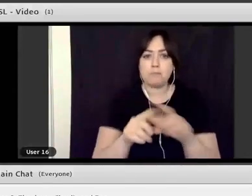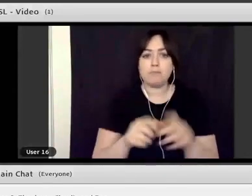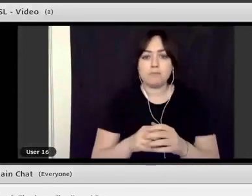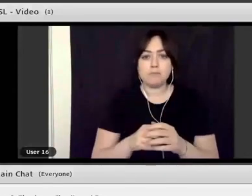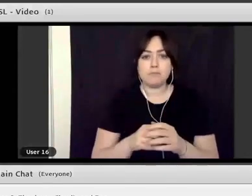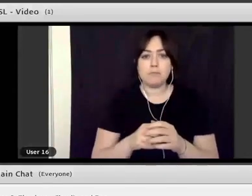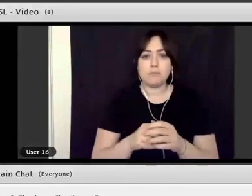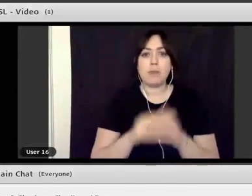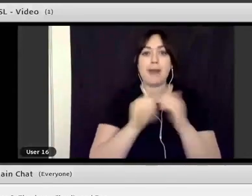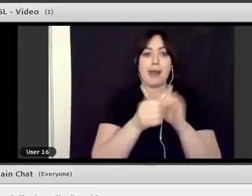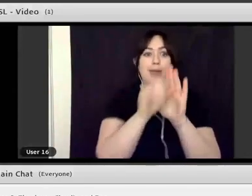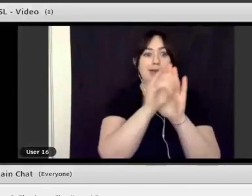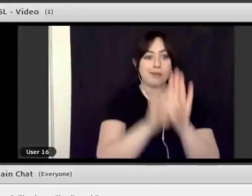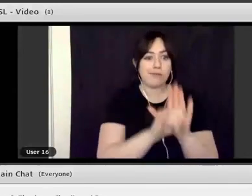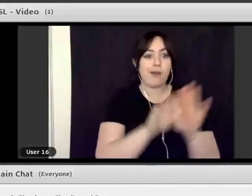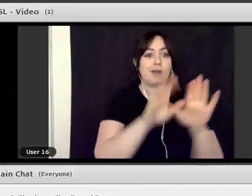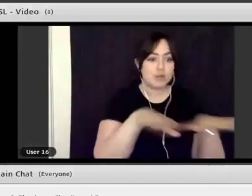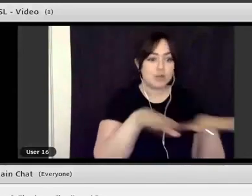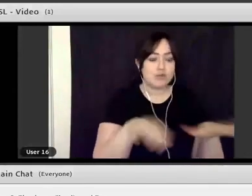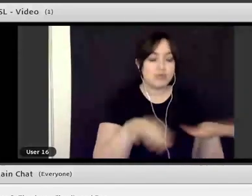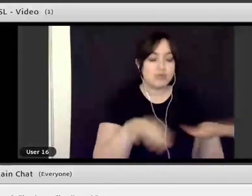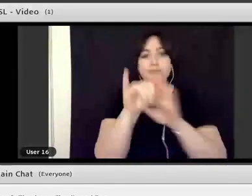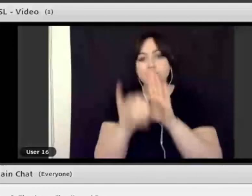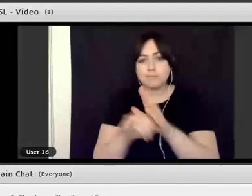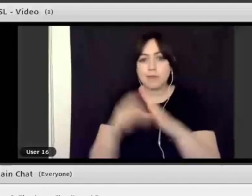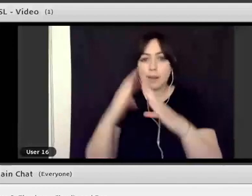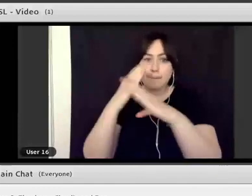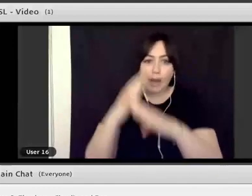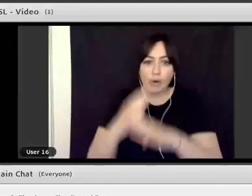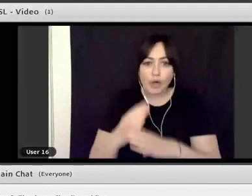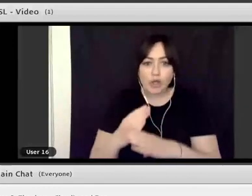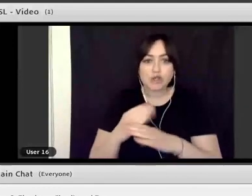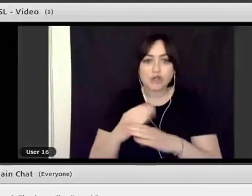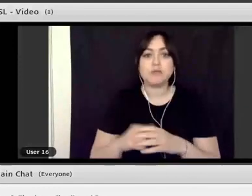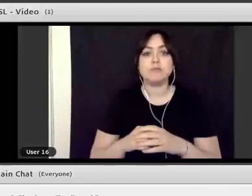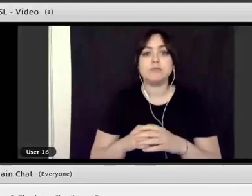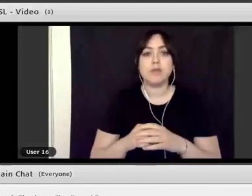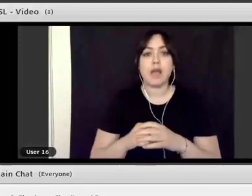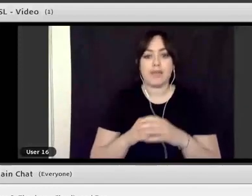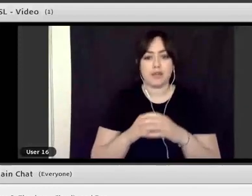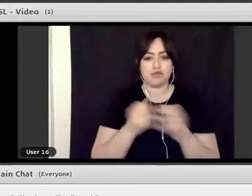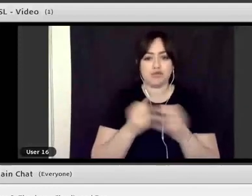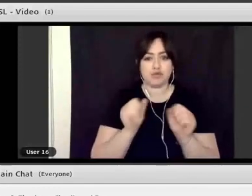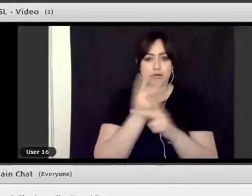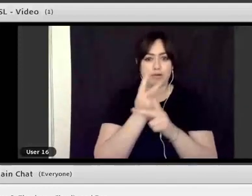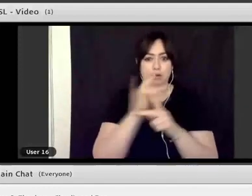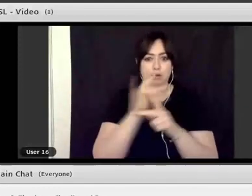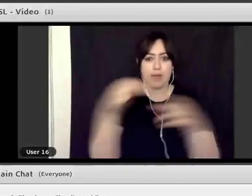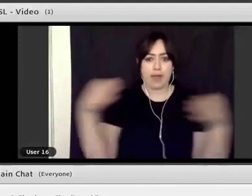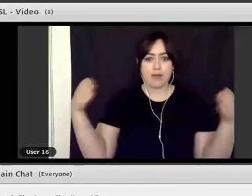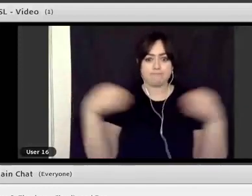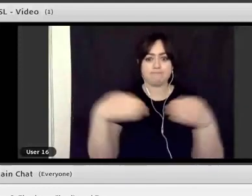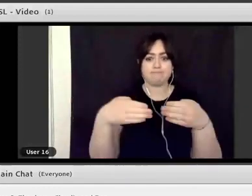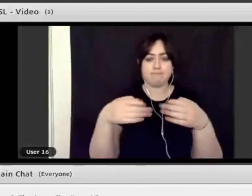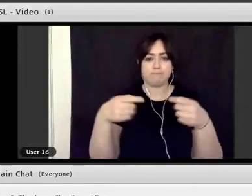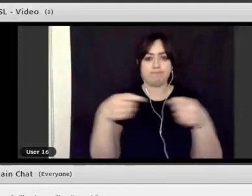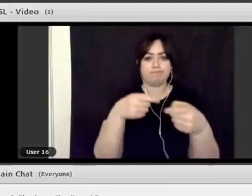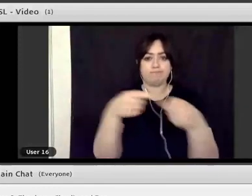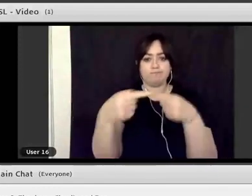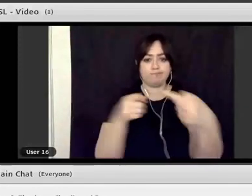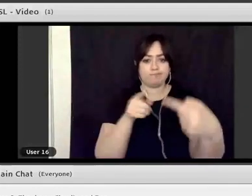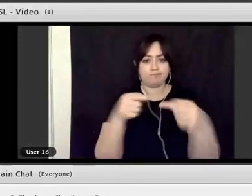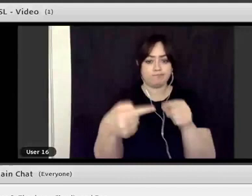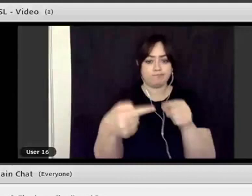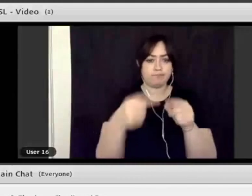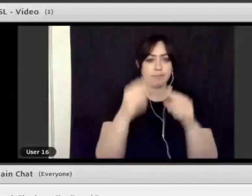children, identifying barriers, and looking at this triangulation of teacher, school,